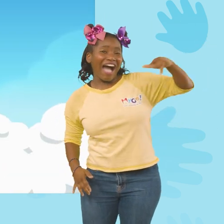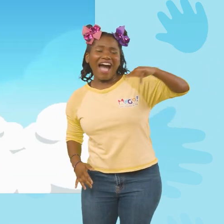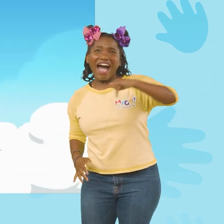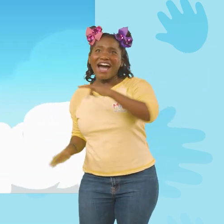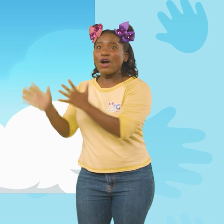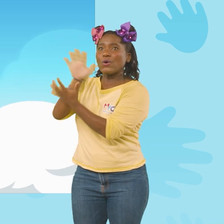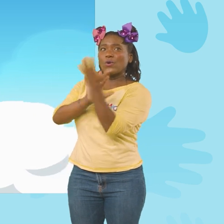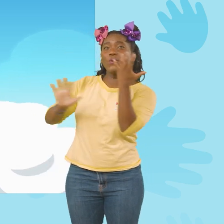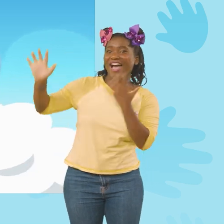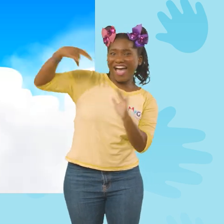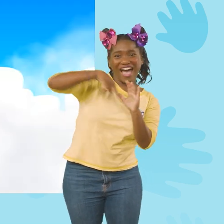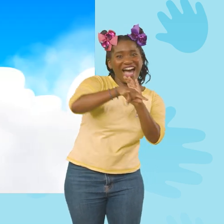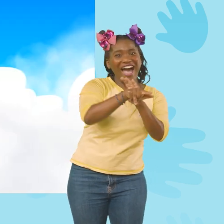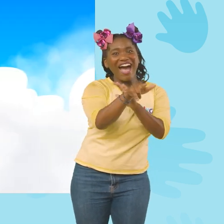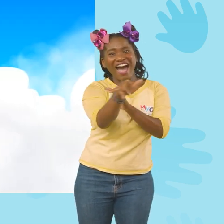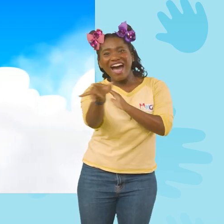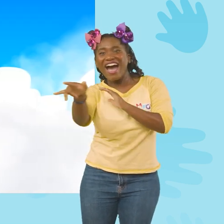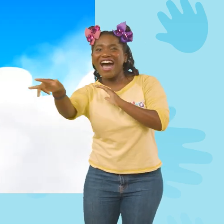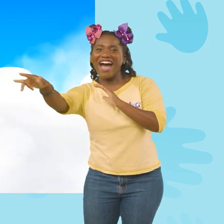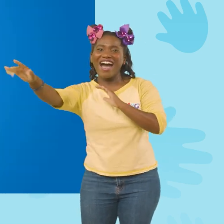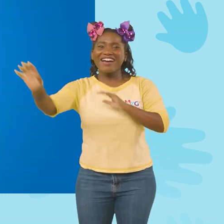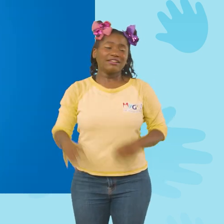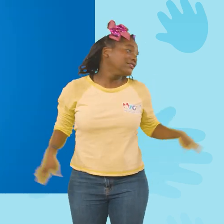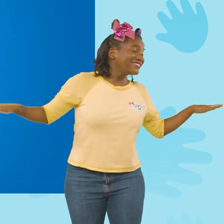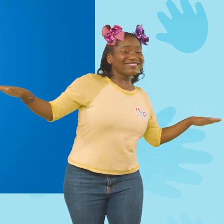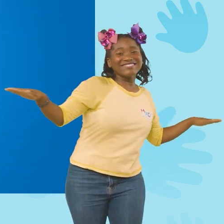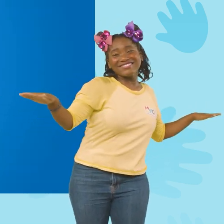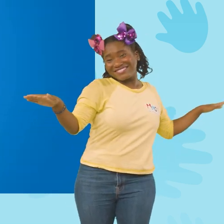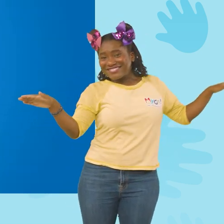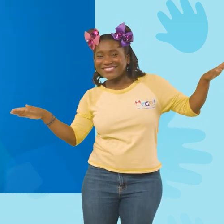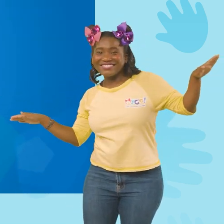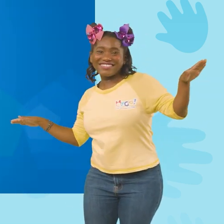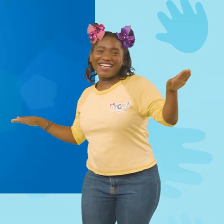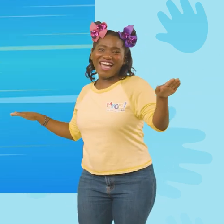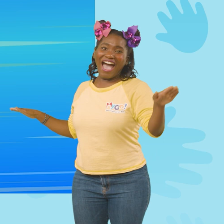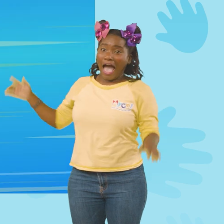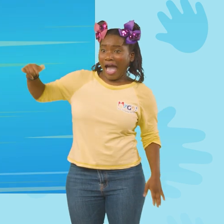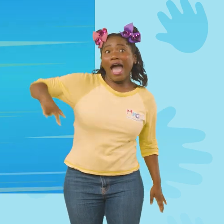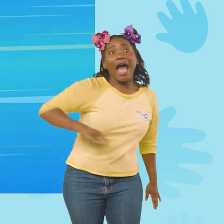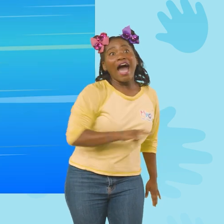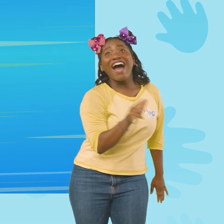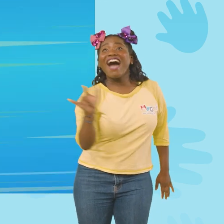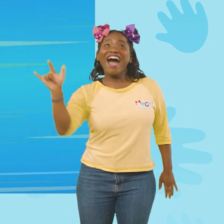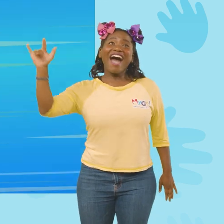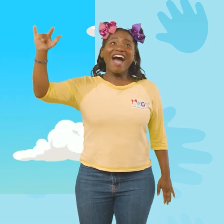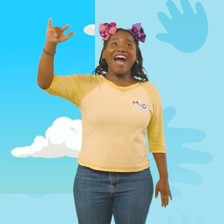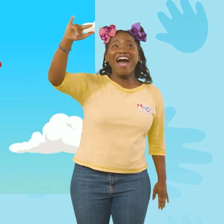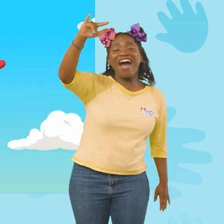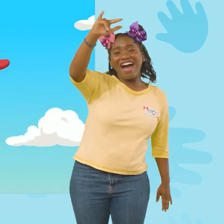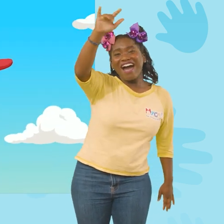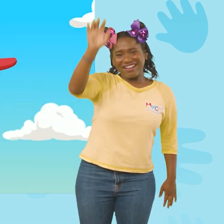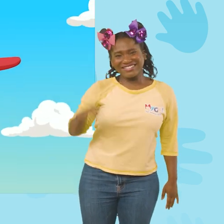soar right through the clouds. We're gonna fly, fly, fly. We're going way up